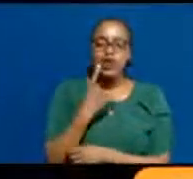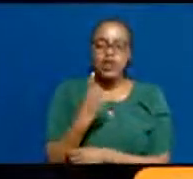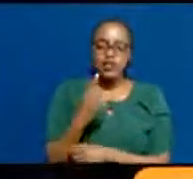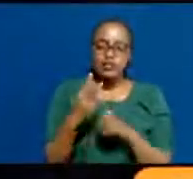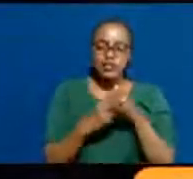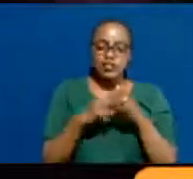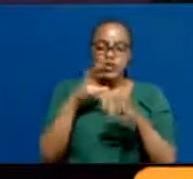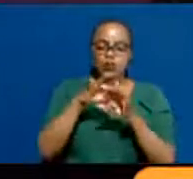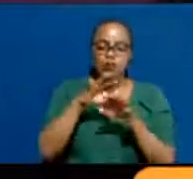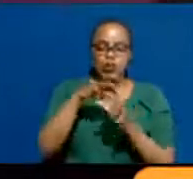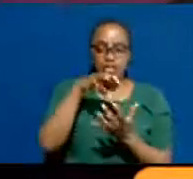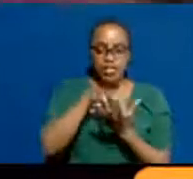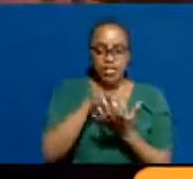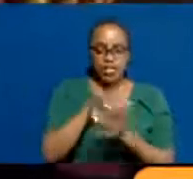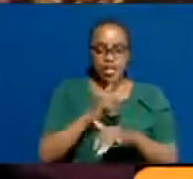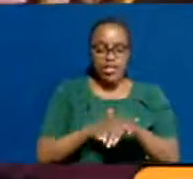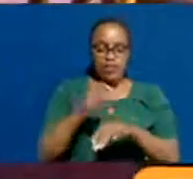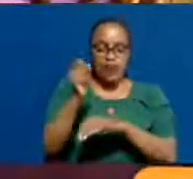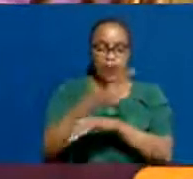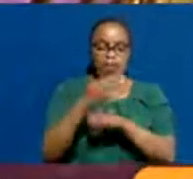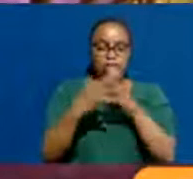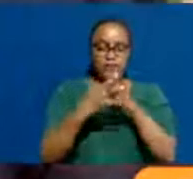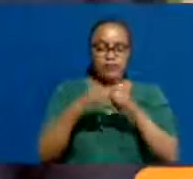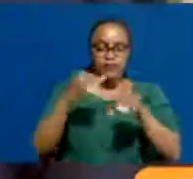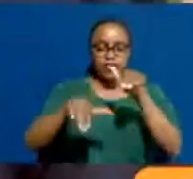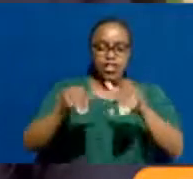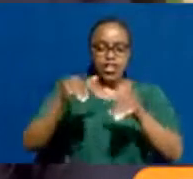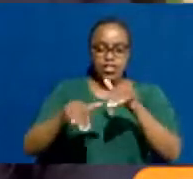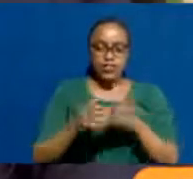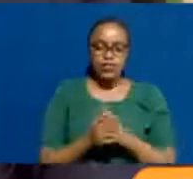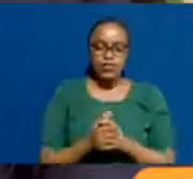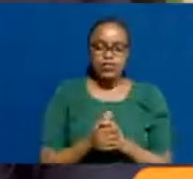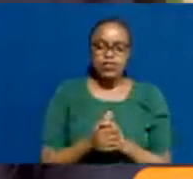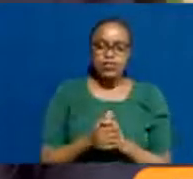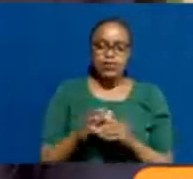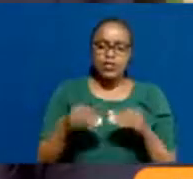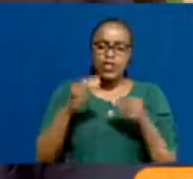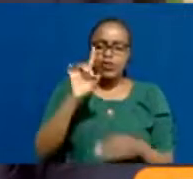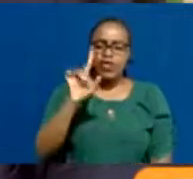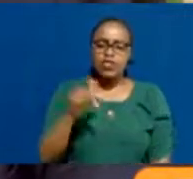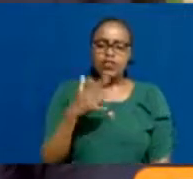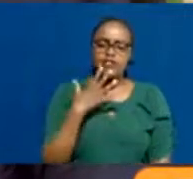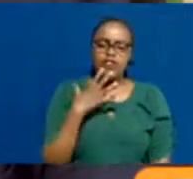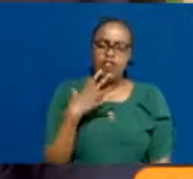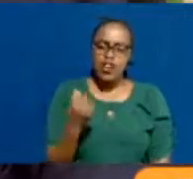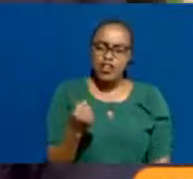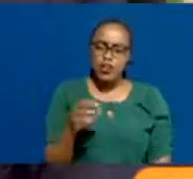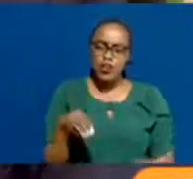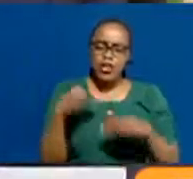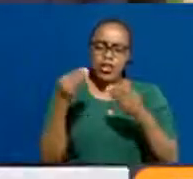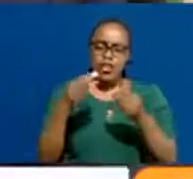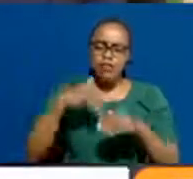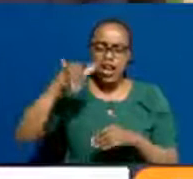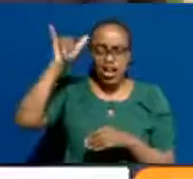1,107 polling stations during the August polls. And then instead of giving them 1,500, we give them a